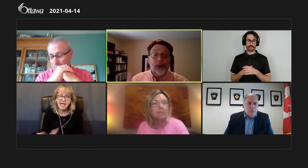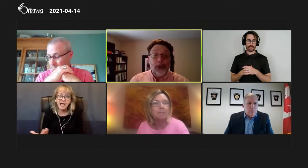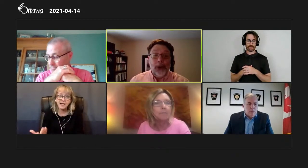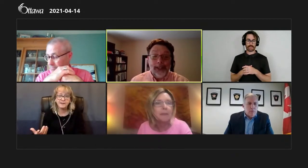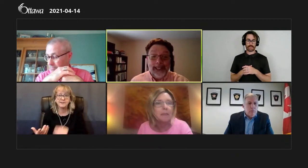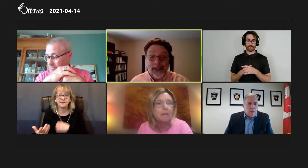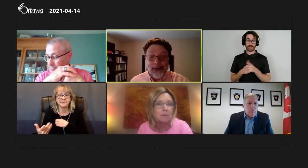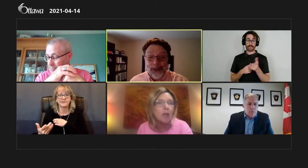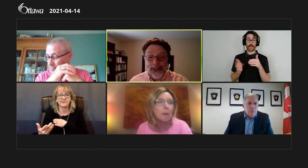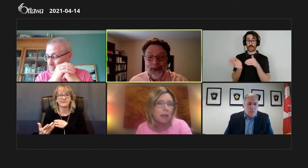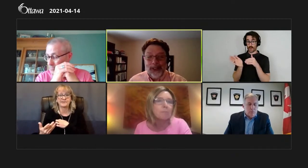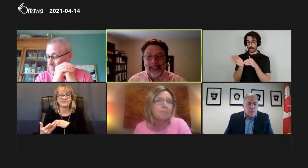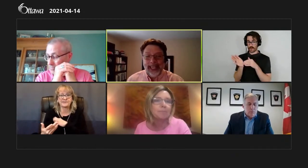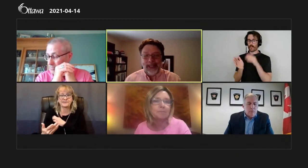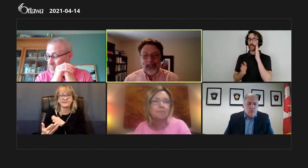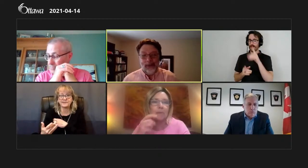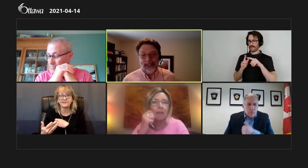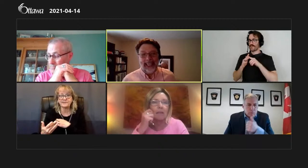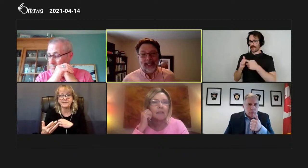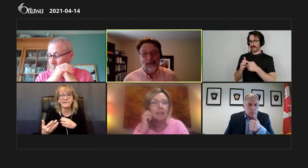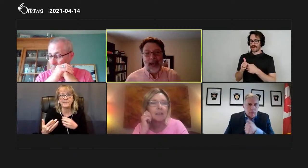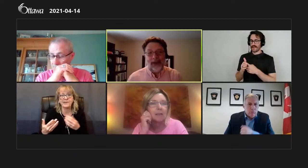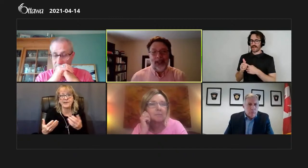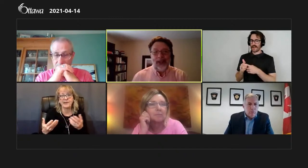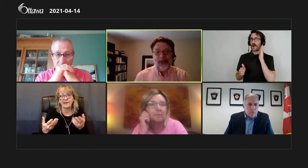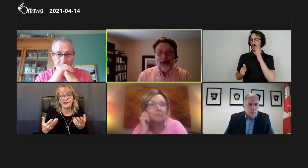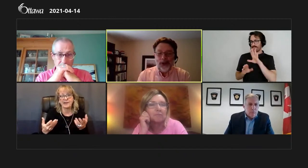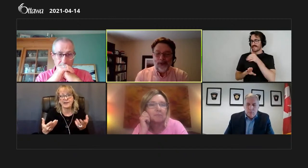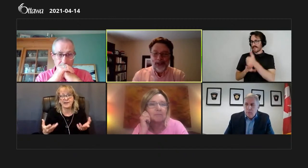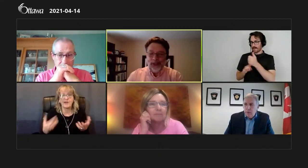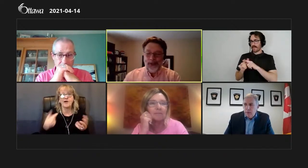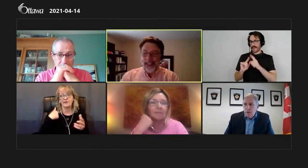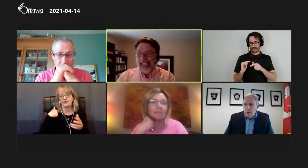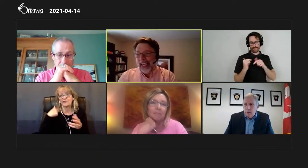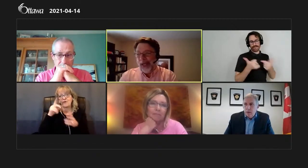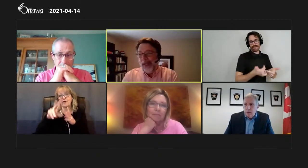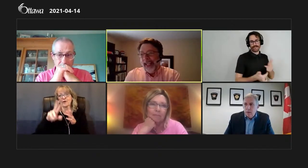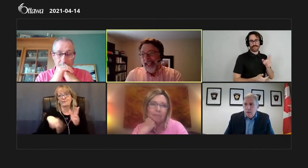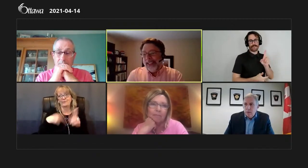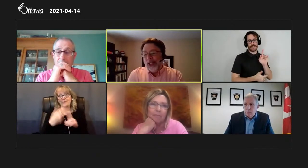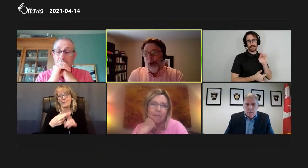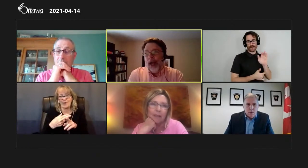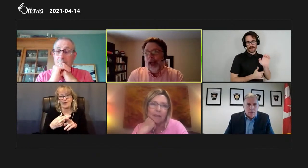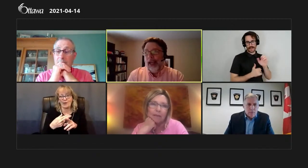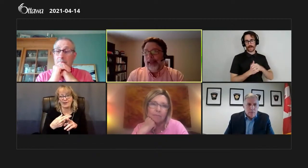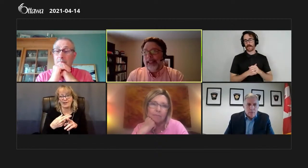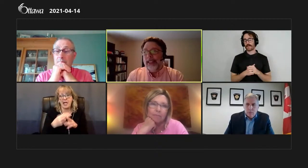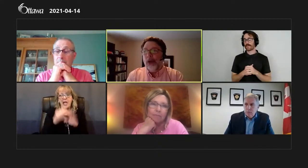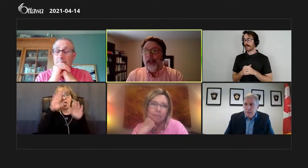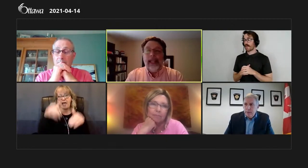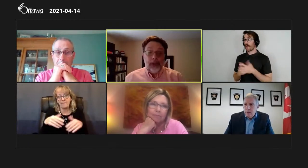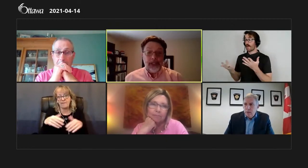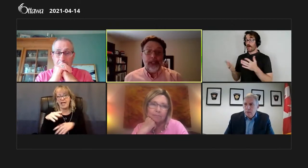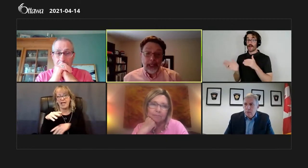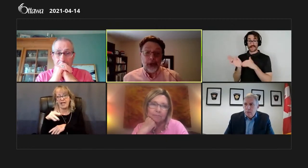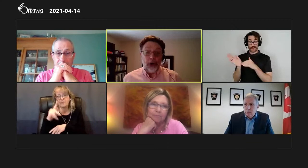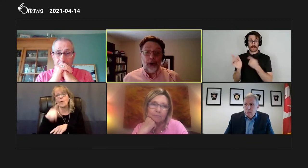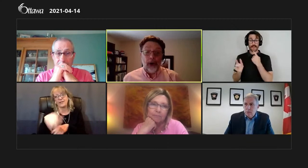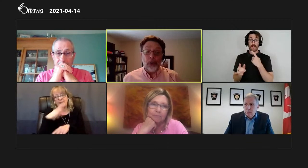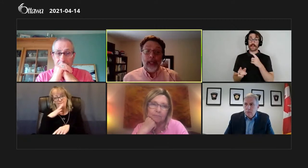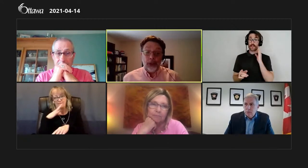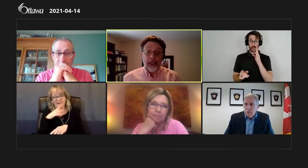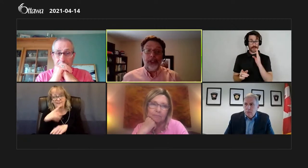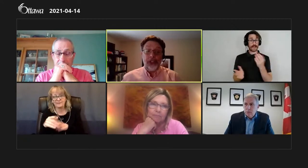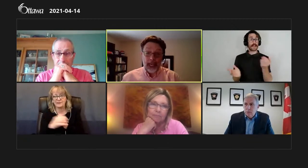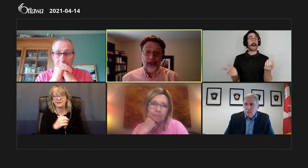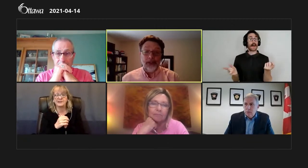I'll start. Like we seem to be setting this up as a pattern, and I'll turn it over to Tony. So this is going to increasingly occur as